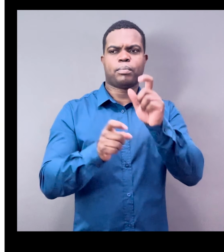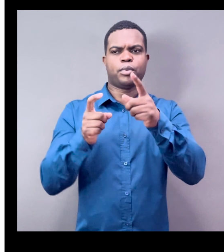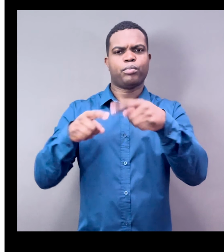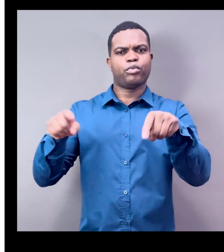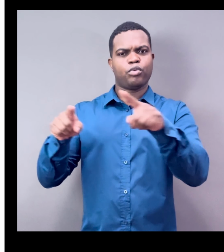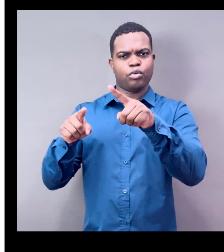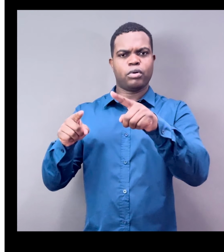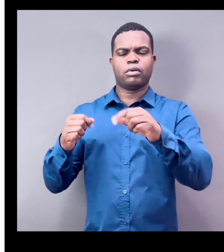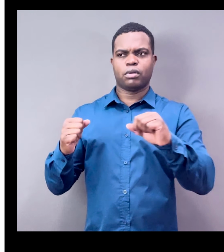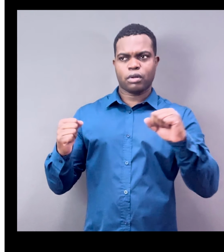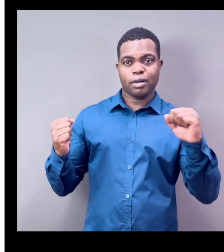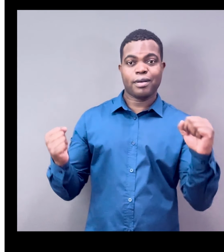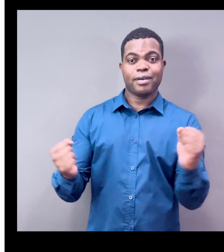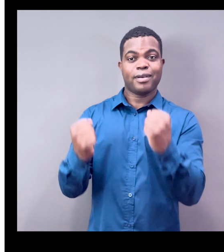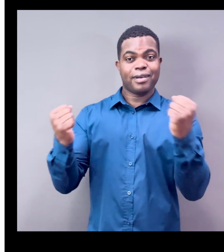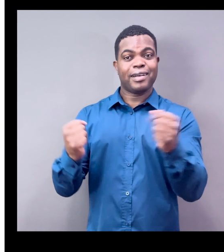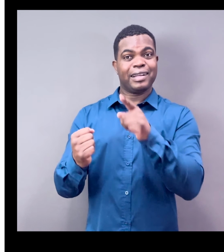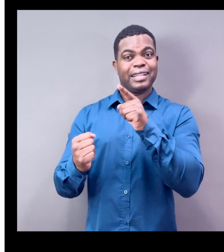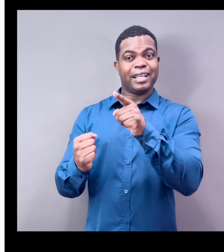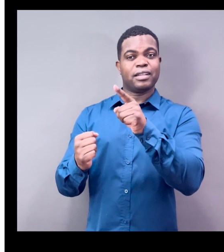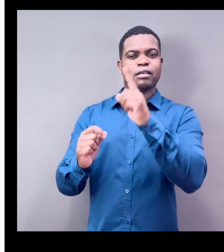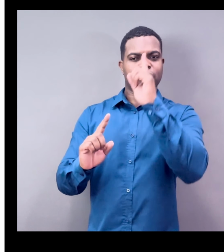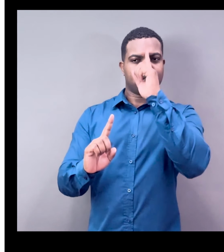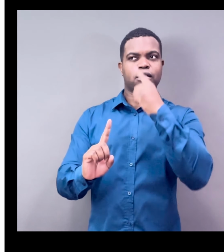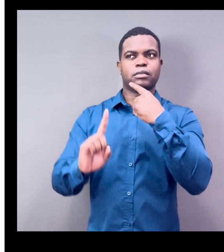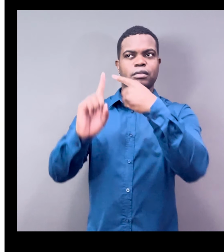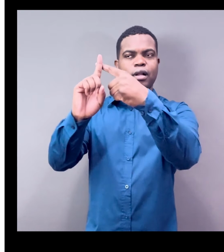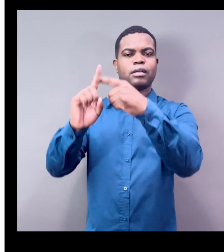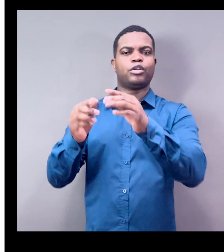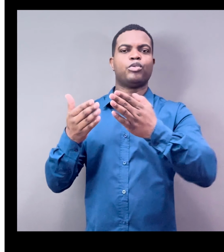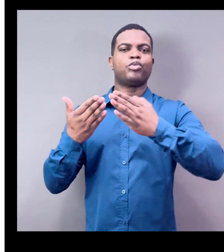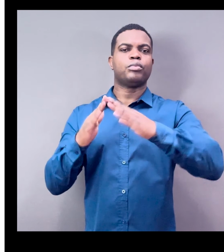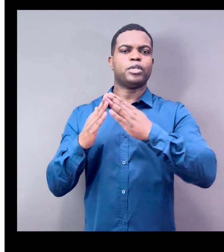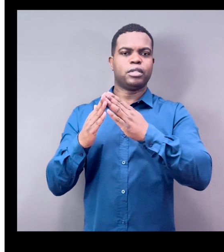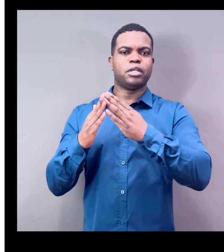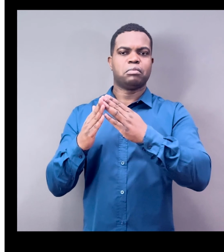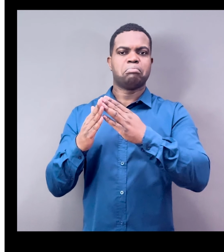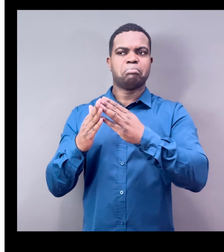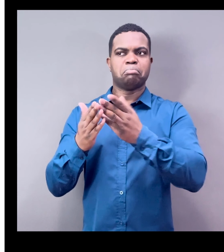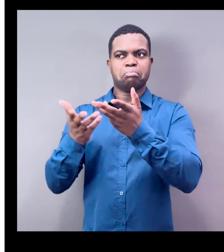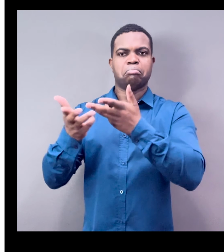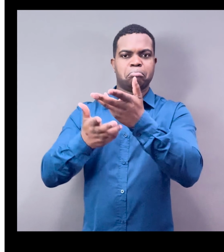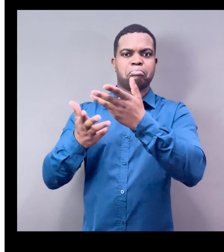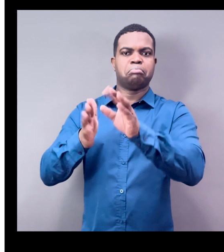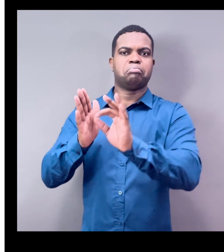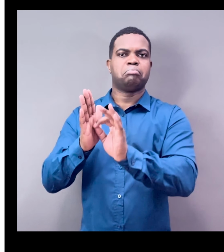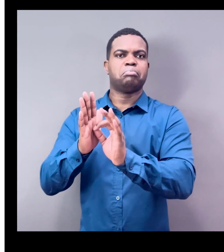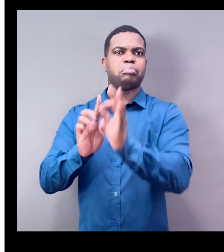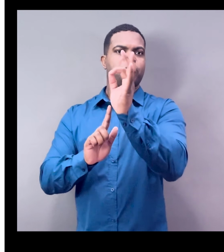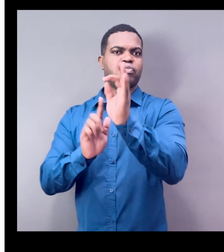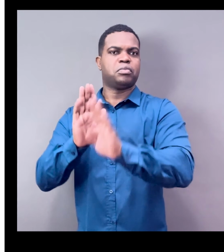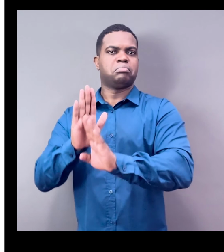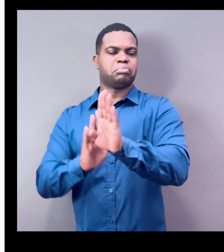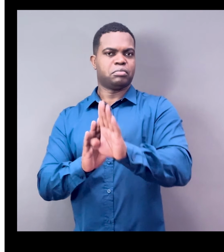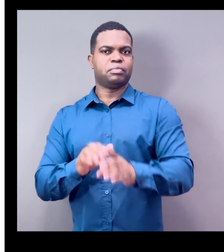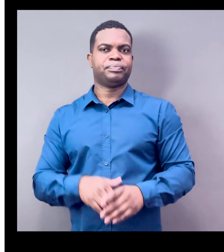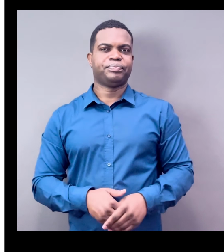that have direct effects on the outcome of your community engagement